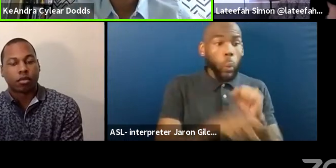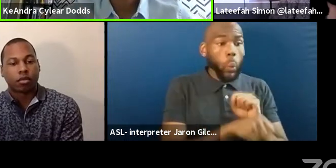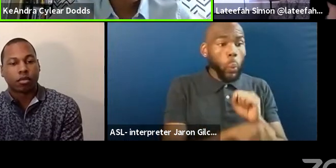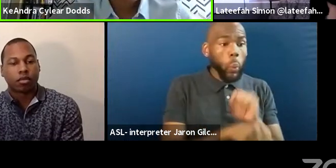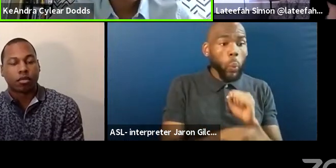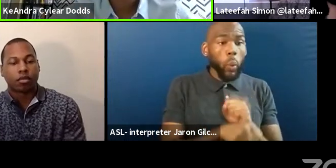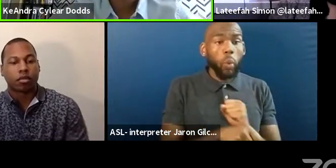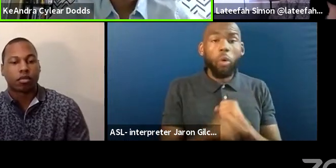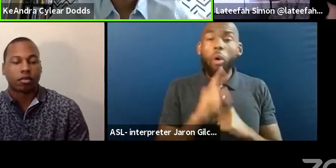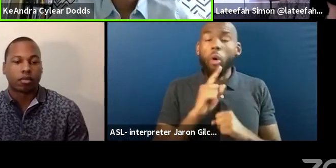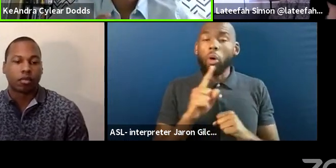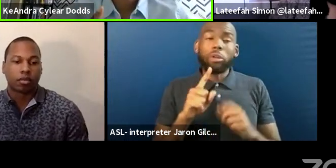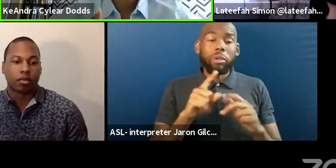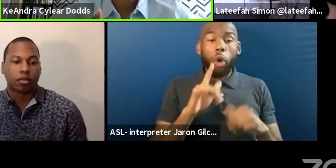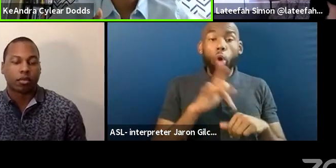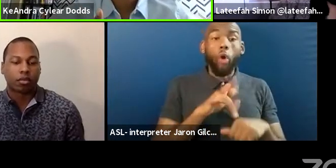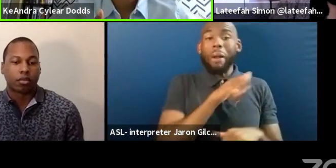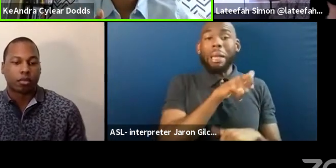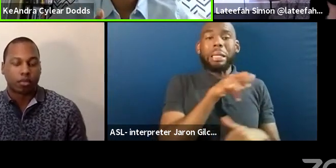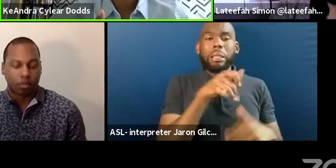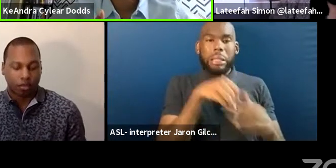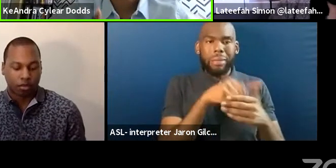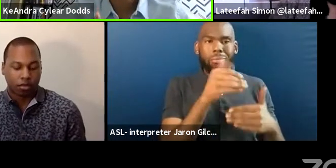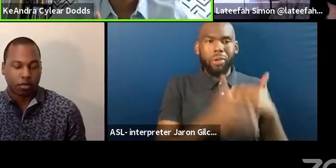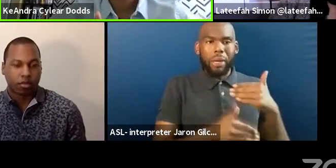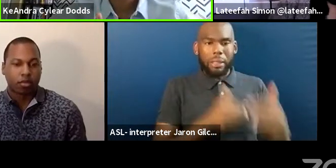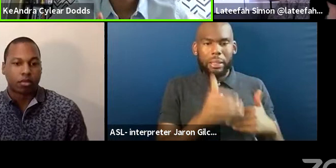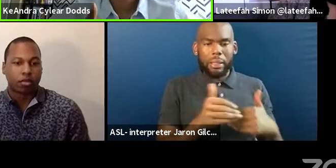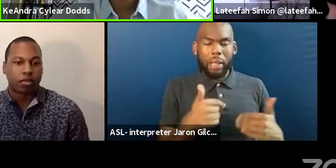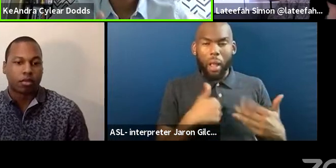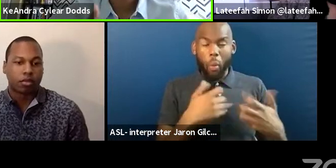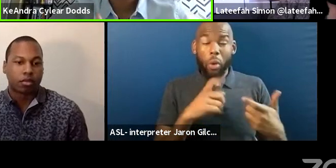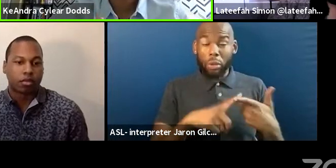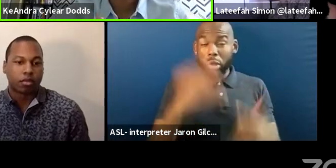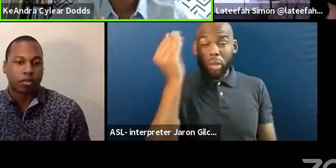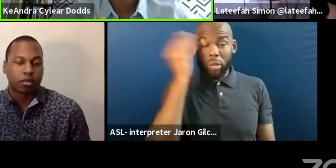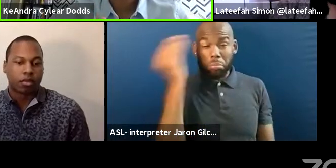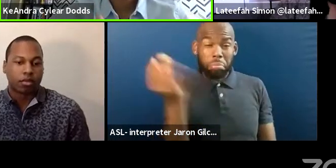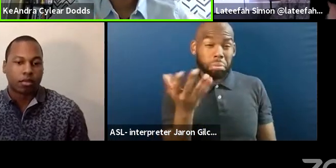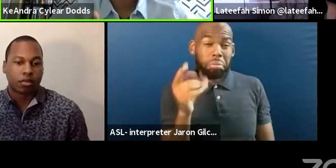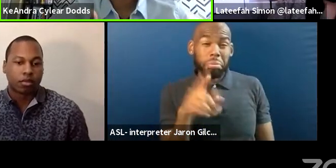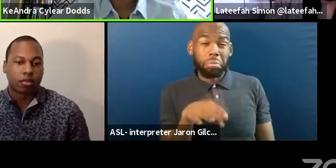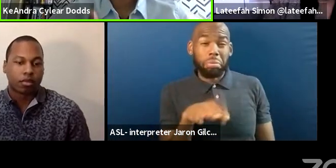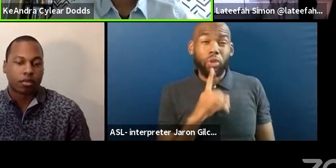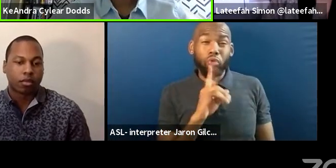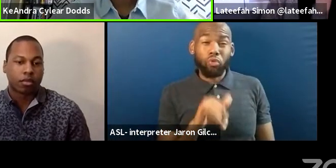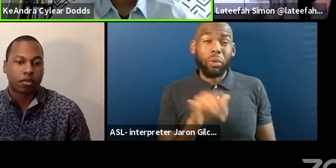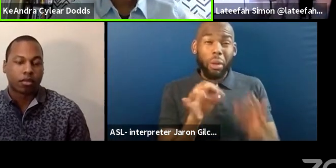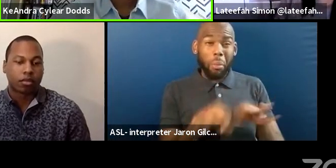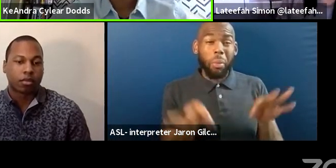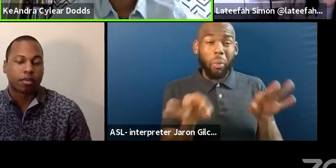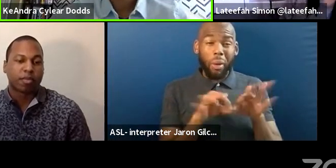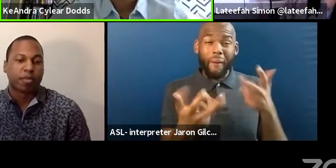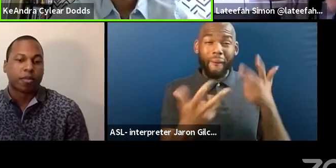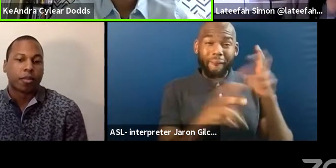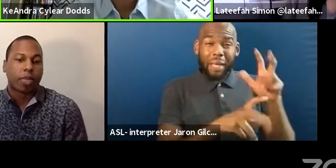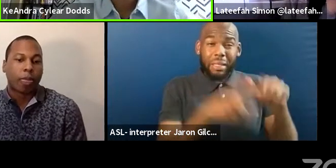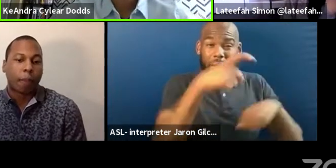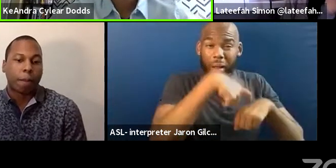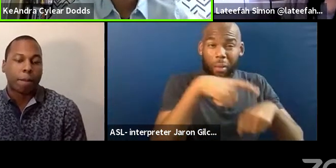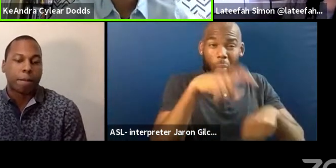earlier on in the process, I just want to, I guess, note that it's really important to put in the time and the work.